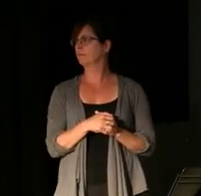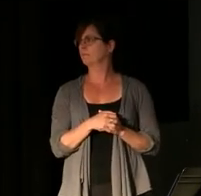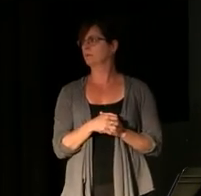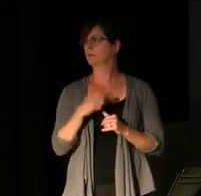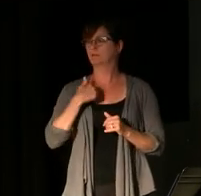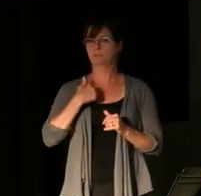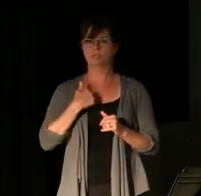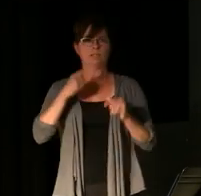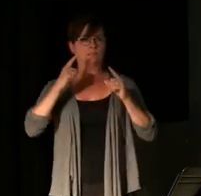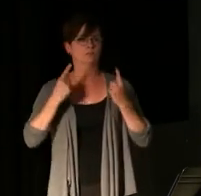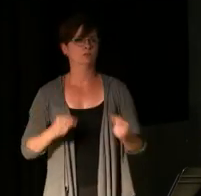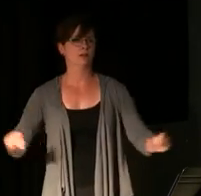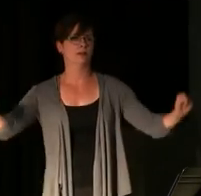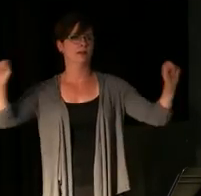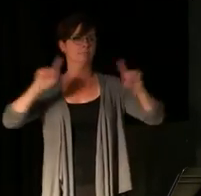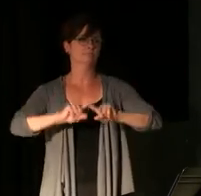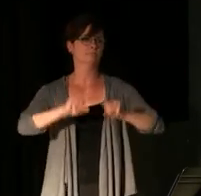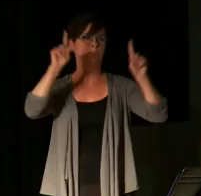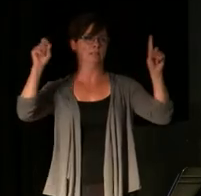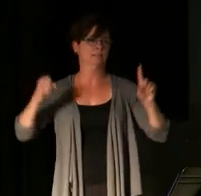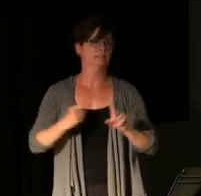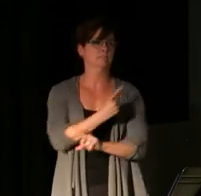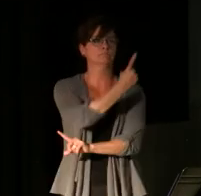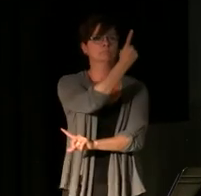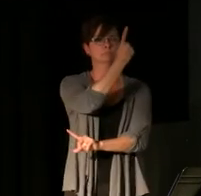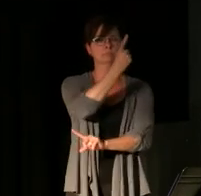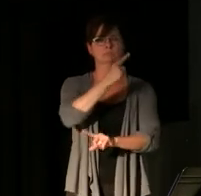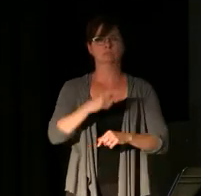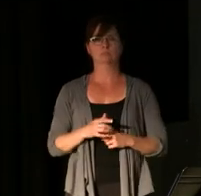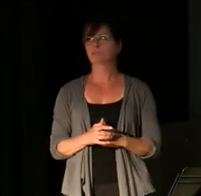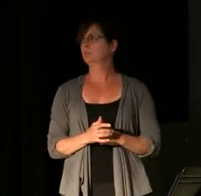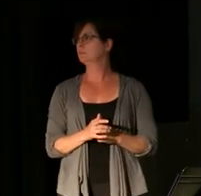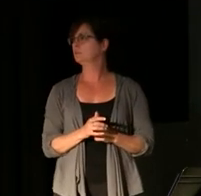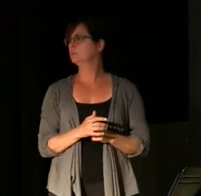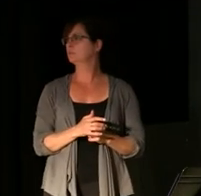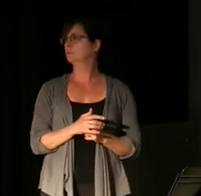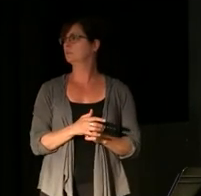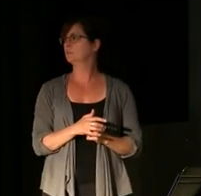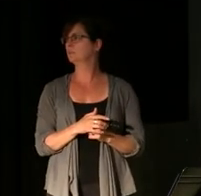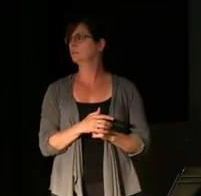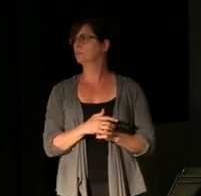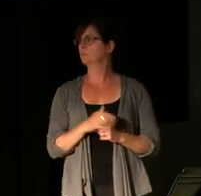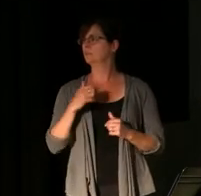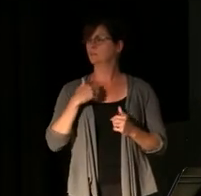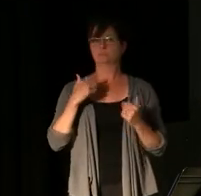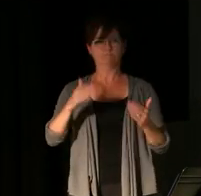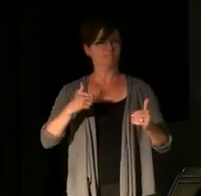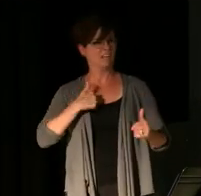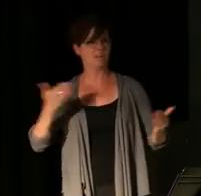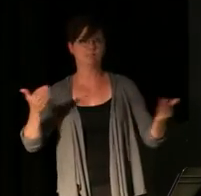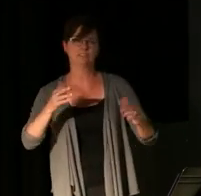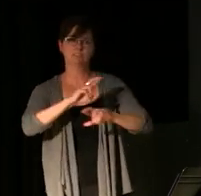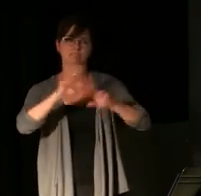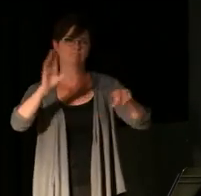I'm marching onto the heat of a brand new gun. It's here I come. The